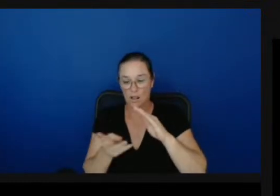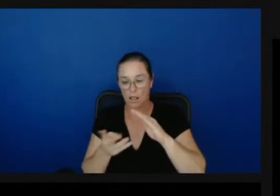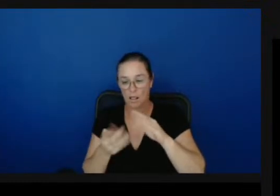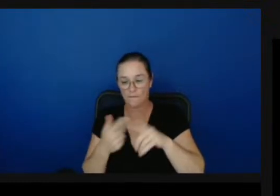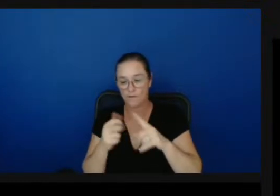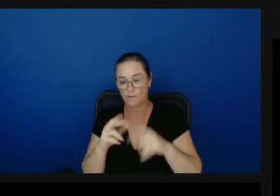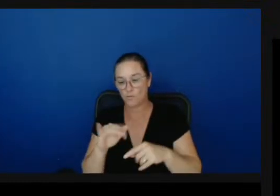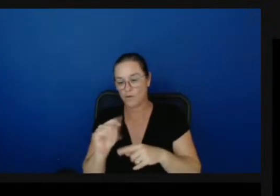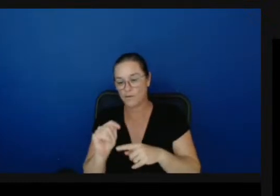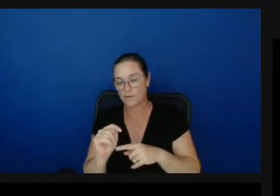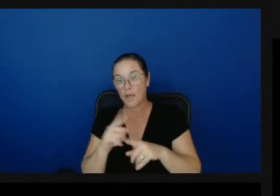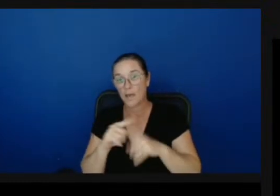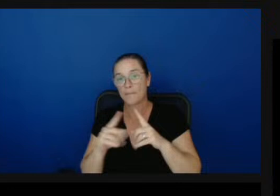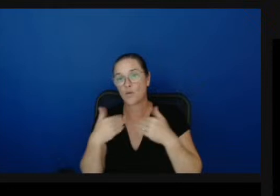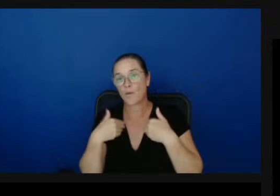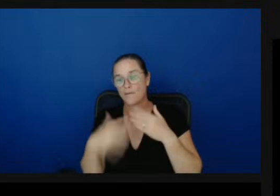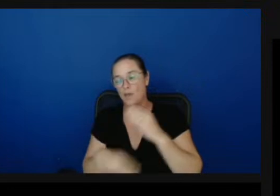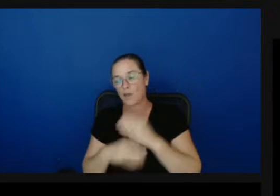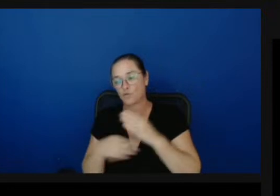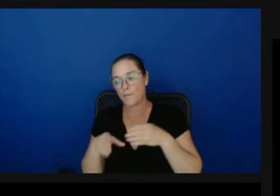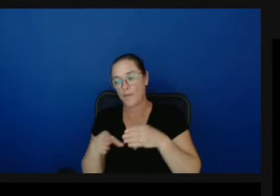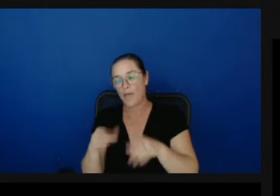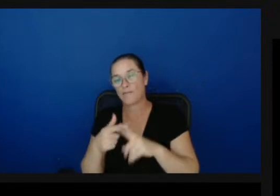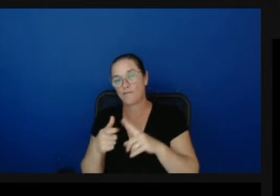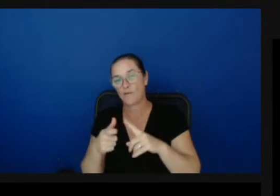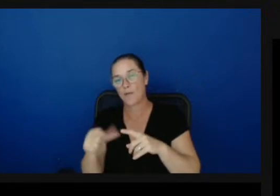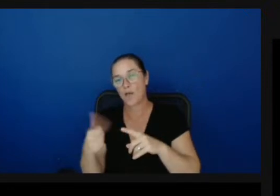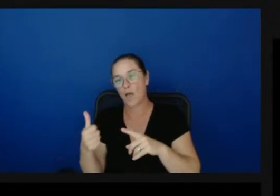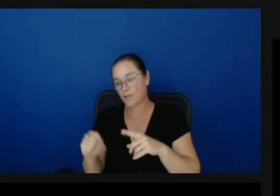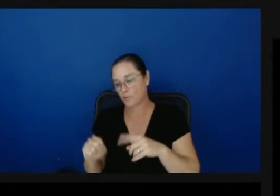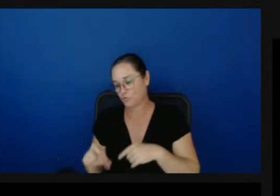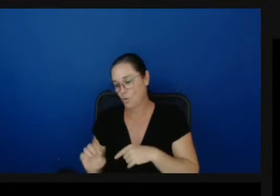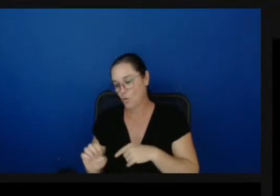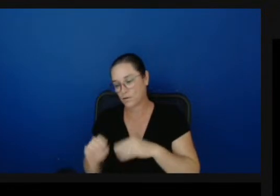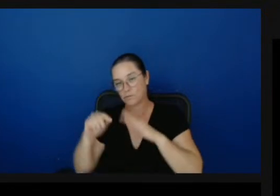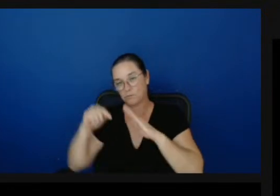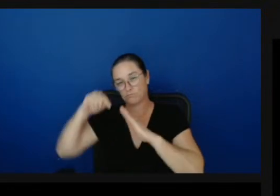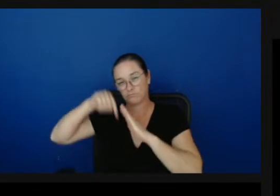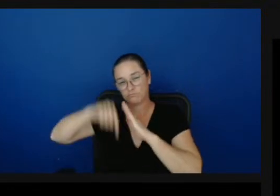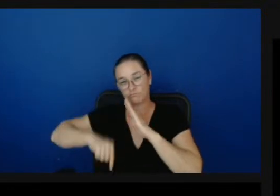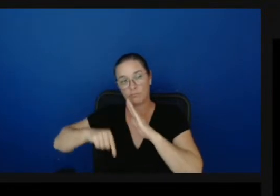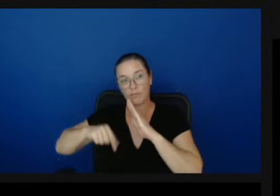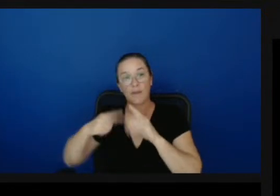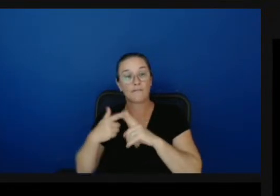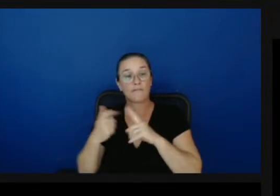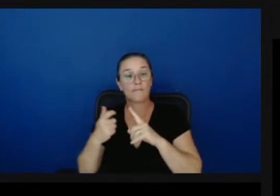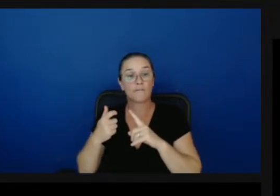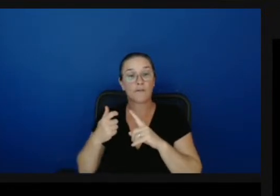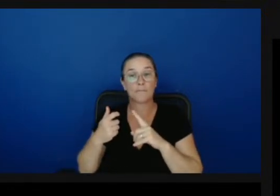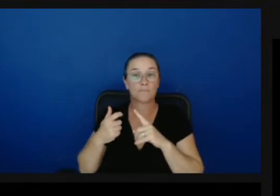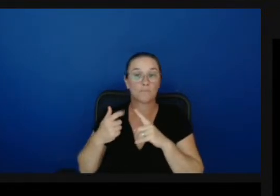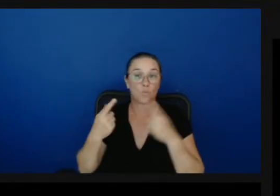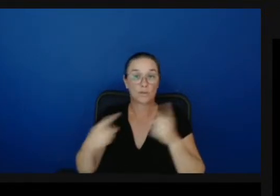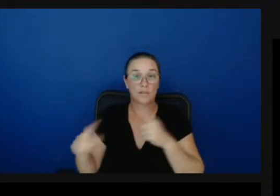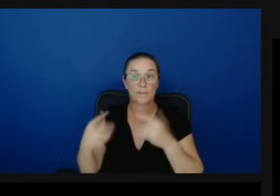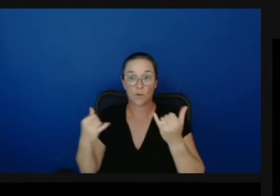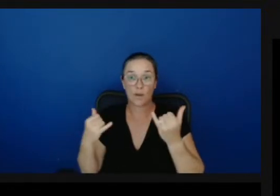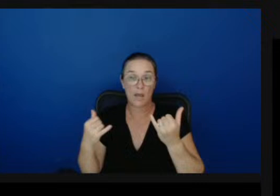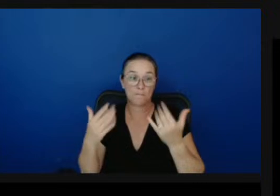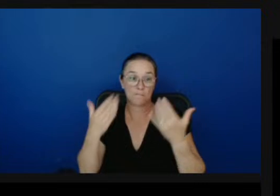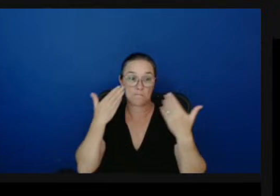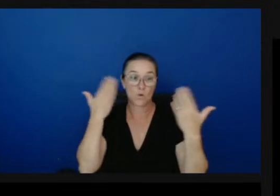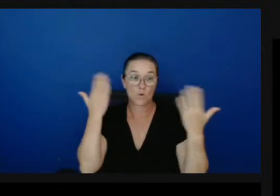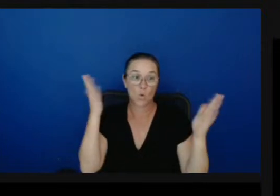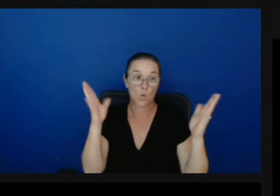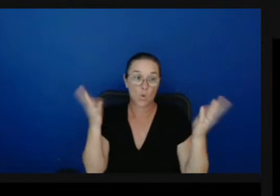path of the rift zone from that source below, and you might have a trip coming in. And I don't know what's happening now, right, at all. I'm relying